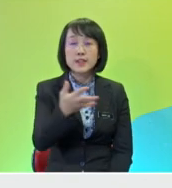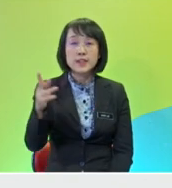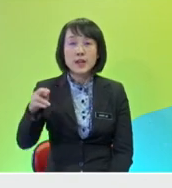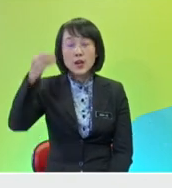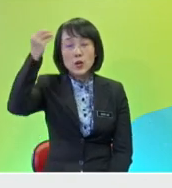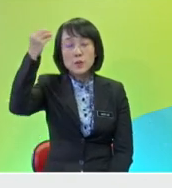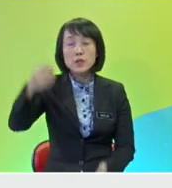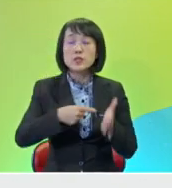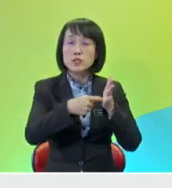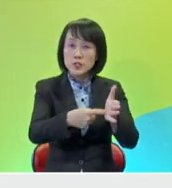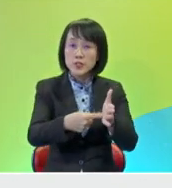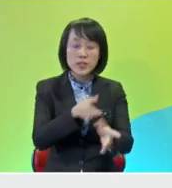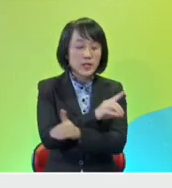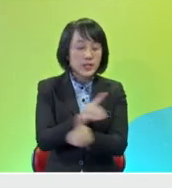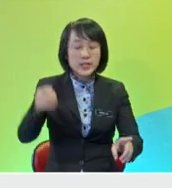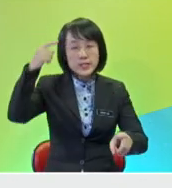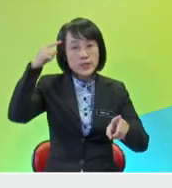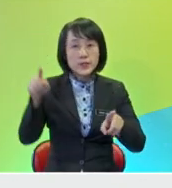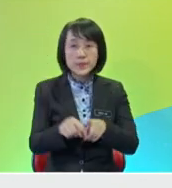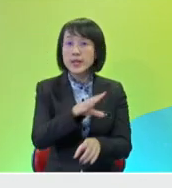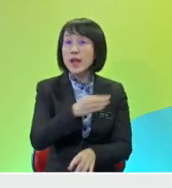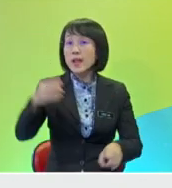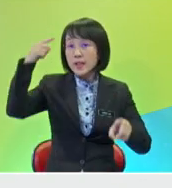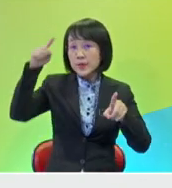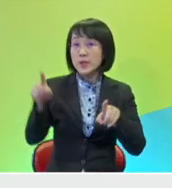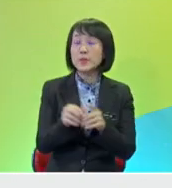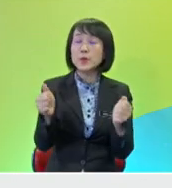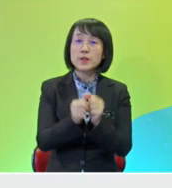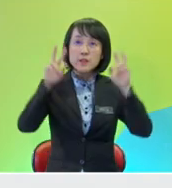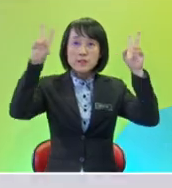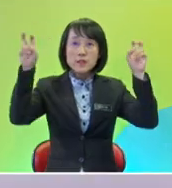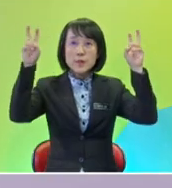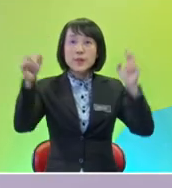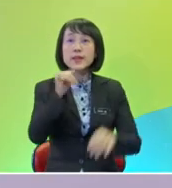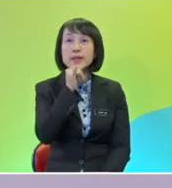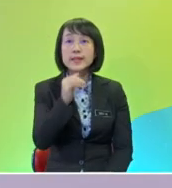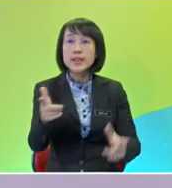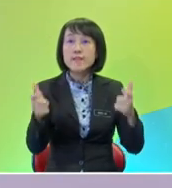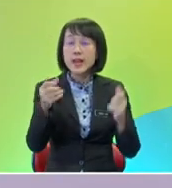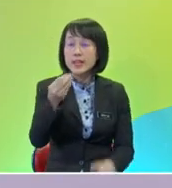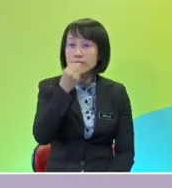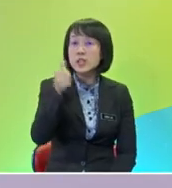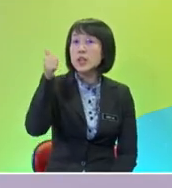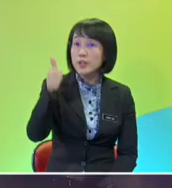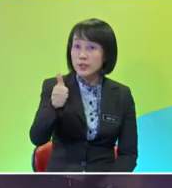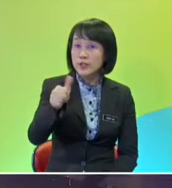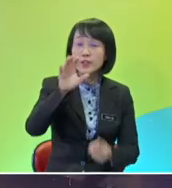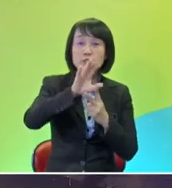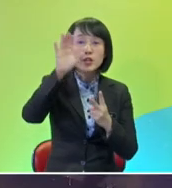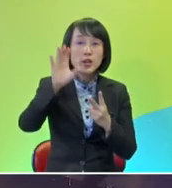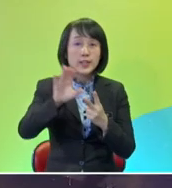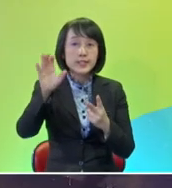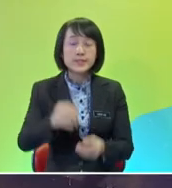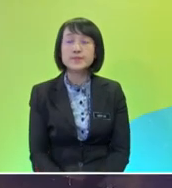their disagreement and agreement with the topic, is fast food a good choice? Are you all ready to read